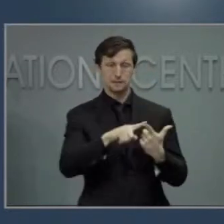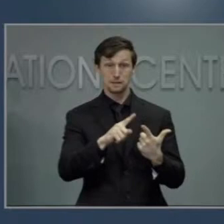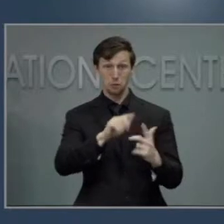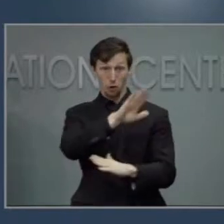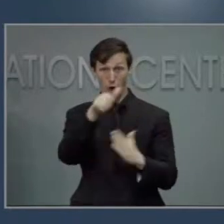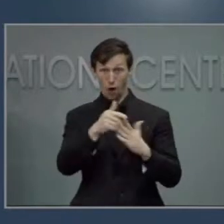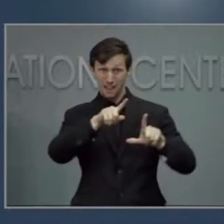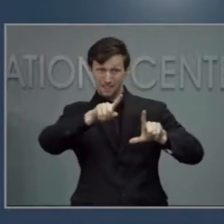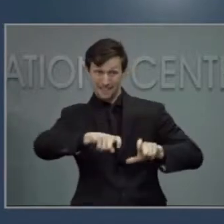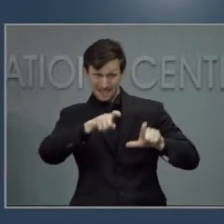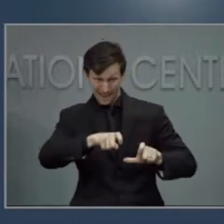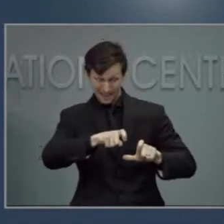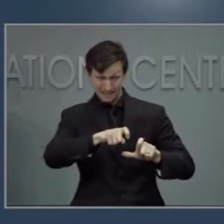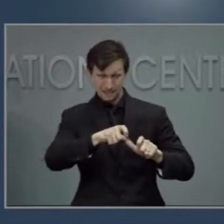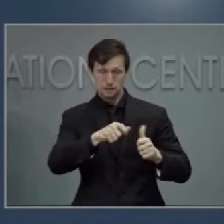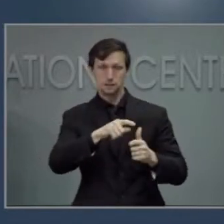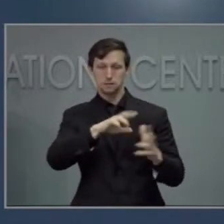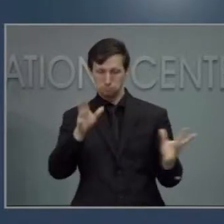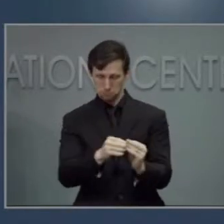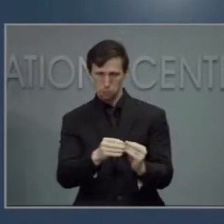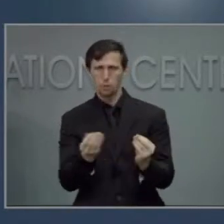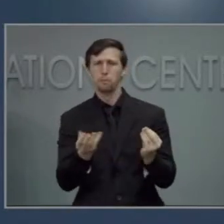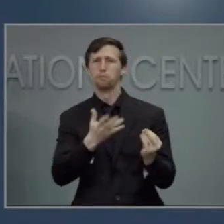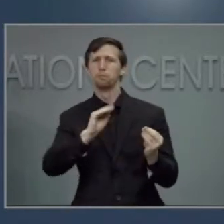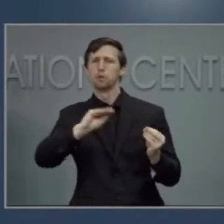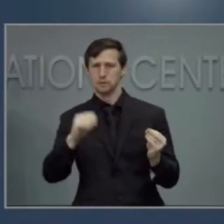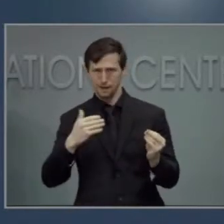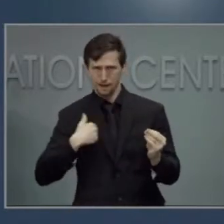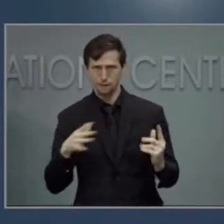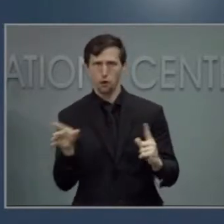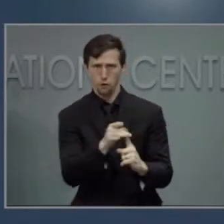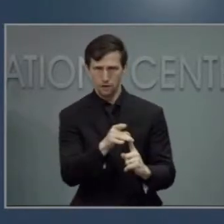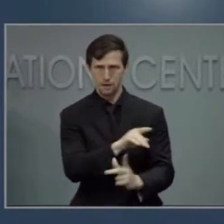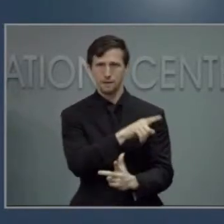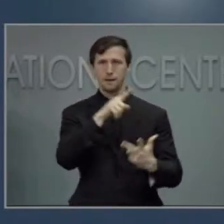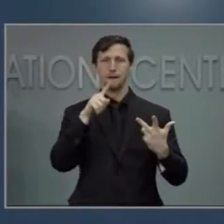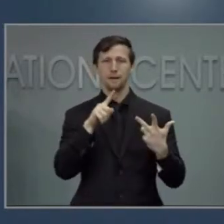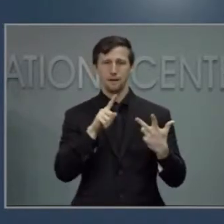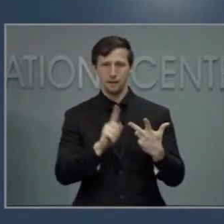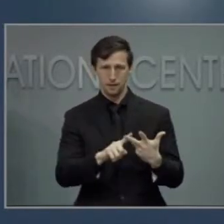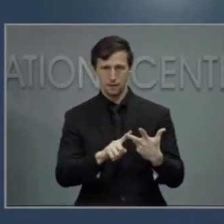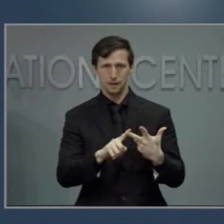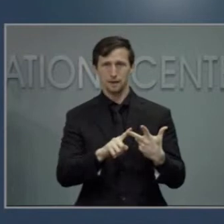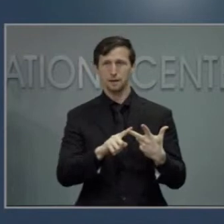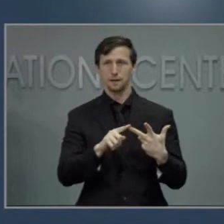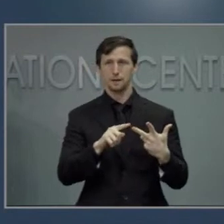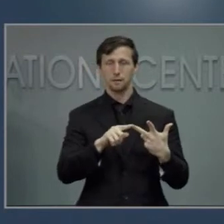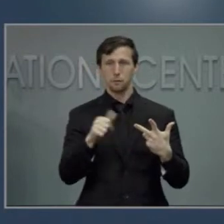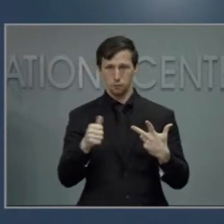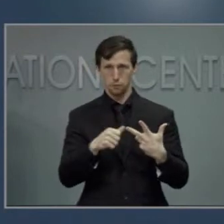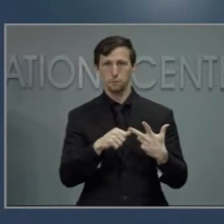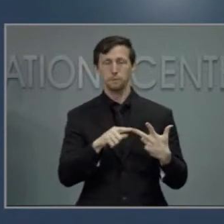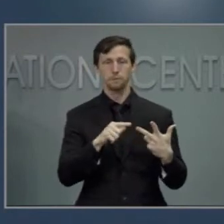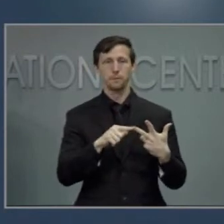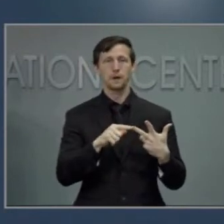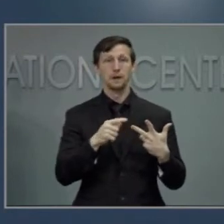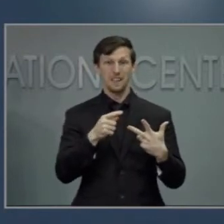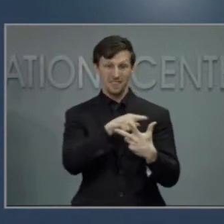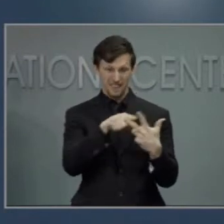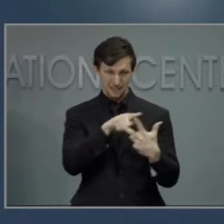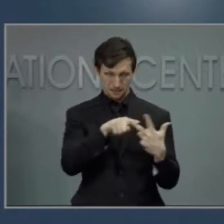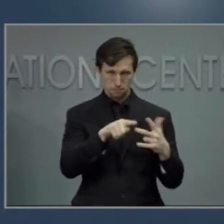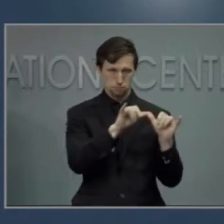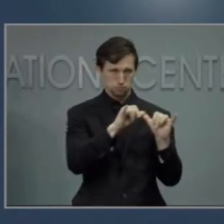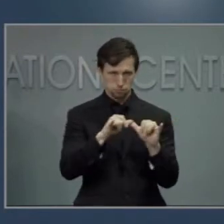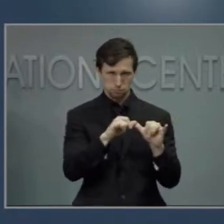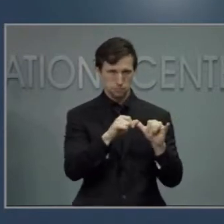hospital impact score. Using these metrics, we then categorize counties into three colored tiers to describe their level of viral spread